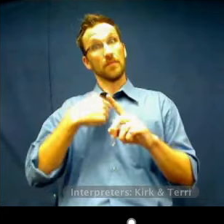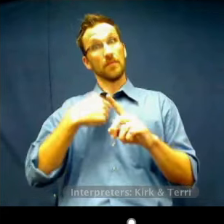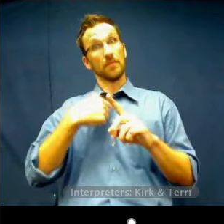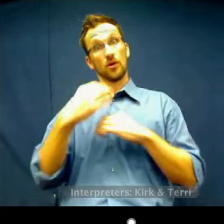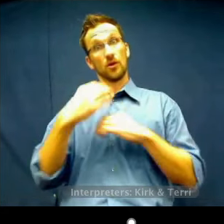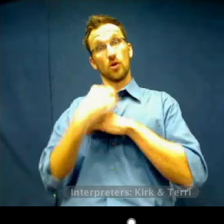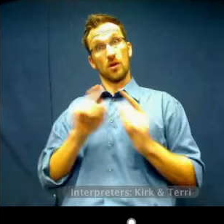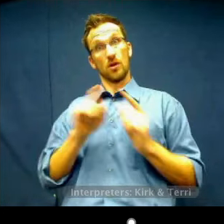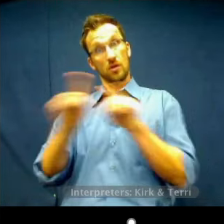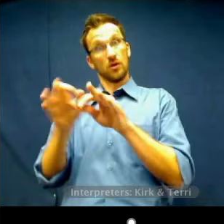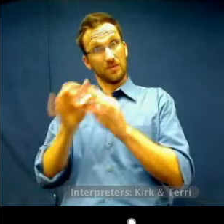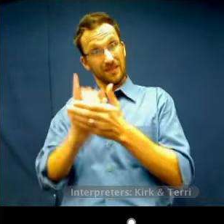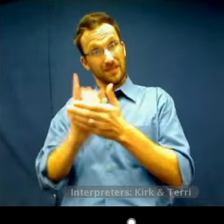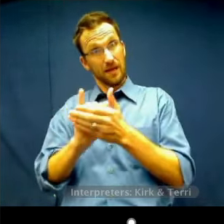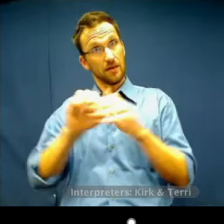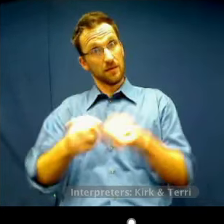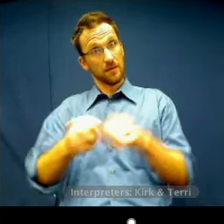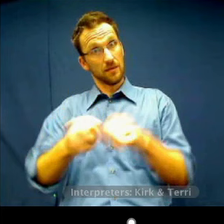Well, that